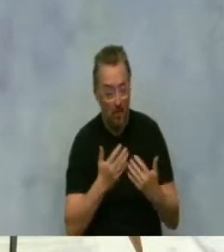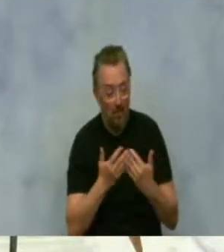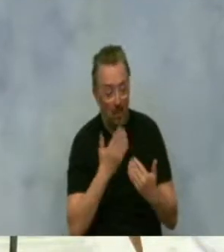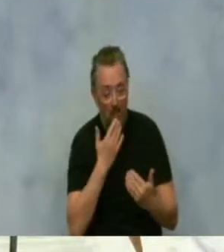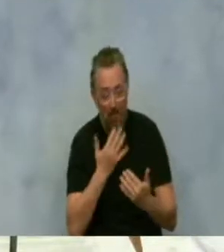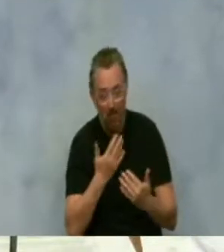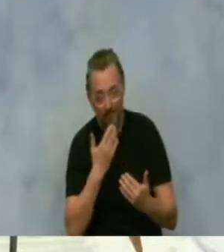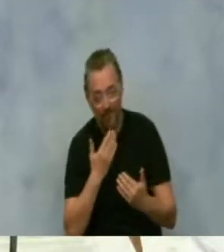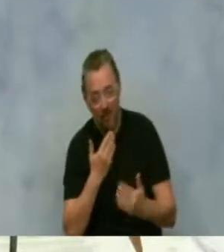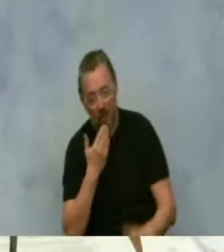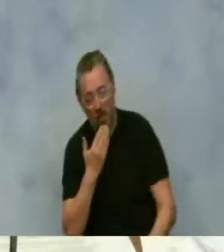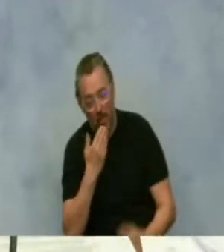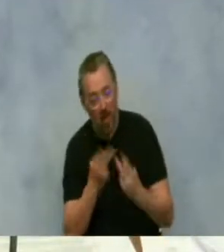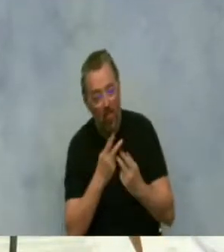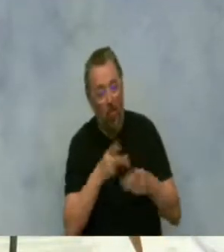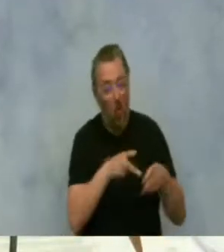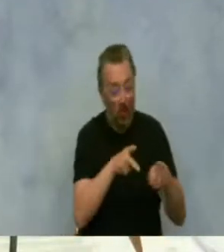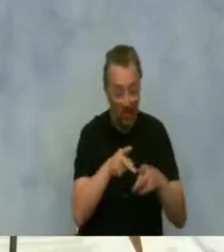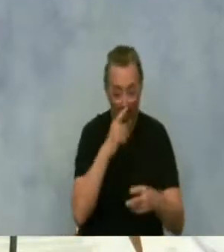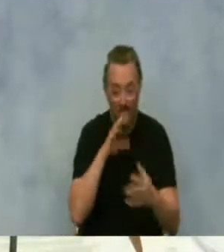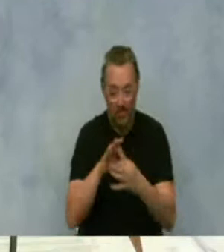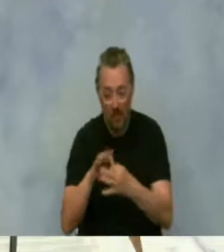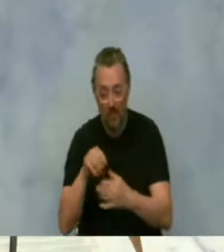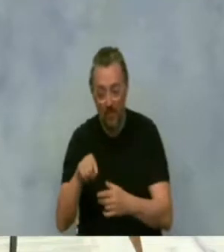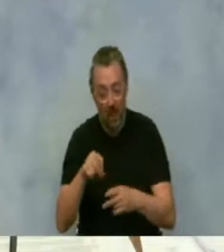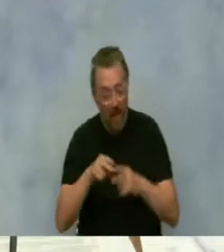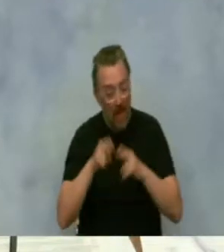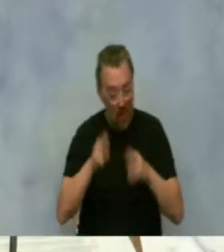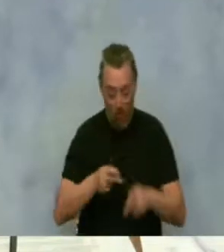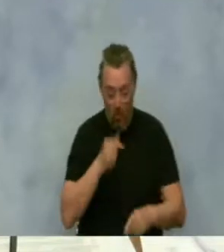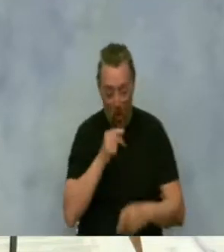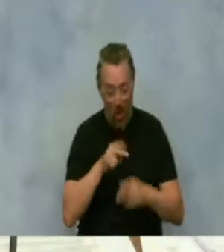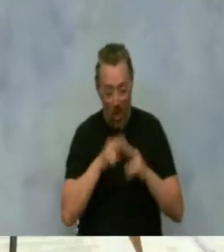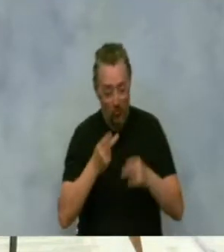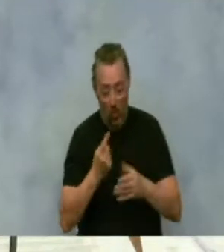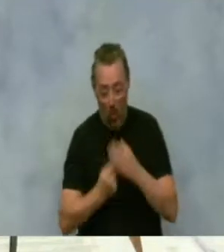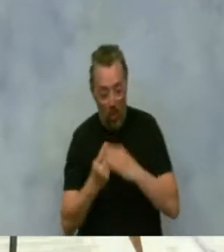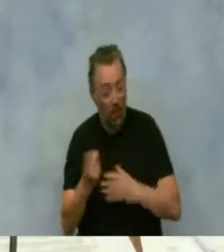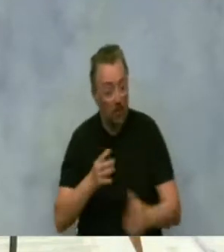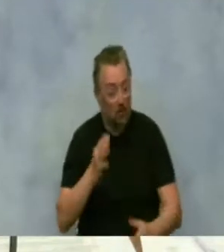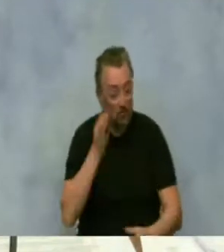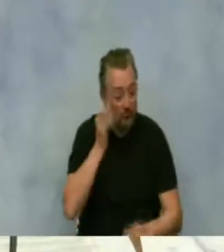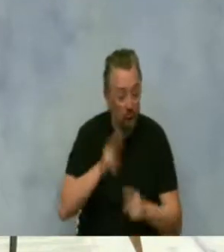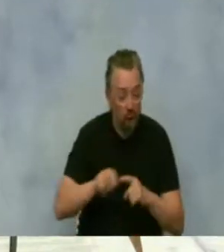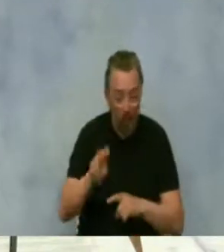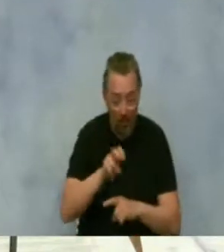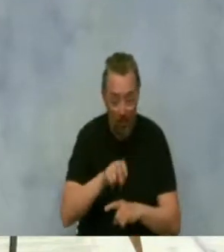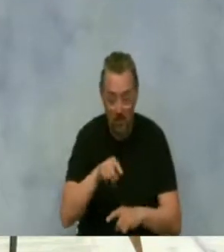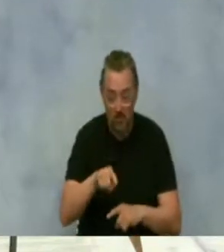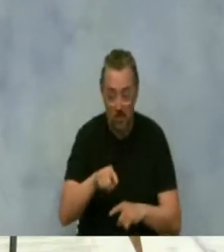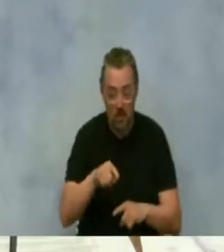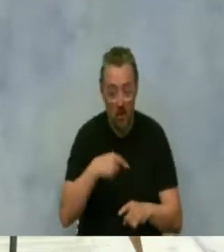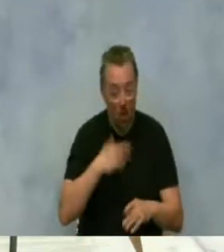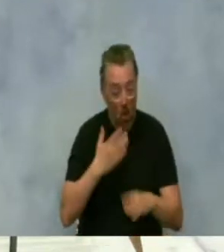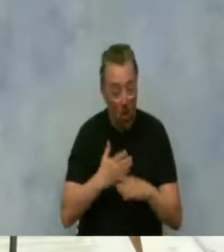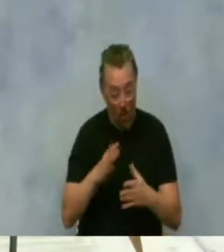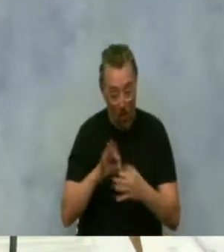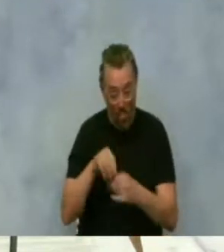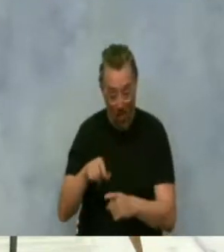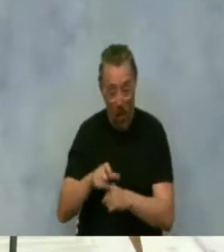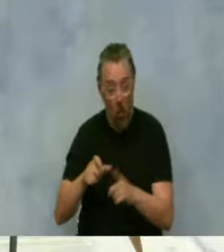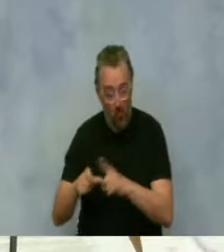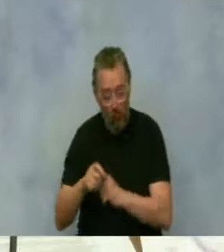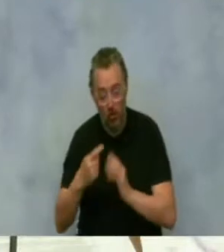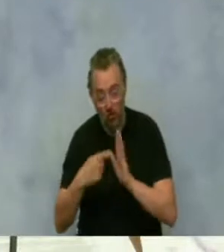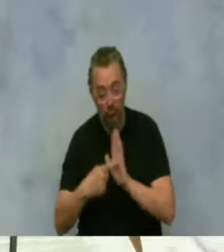corporately. But I think there's a specific agenda for housing, homelessness and gypsy travellers, and I think in some ways the work we've done in the gypsy traveller community maybe shows the way